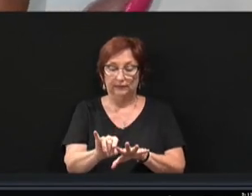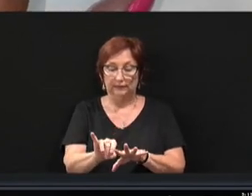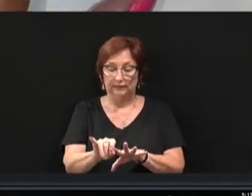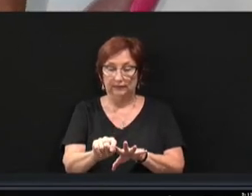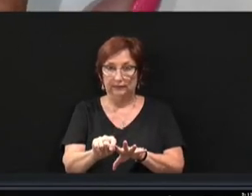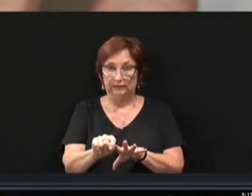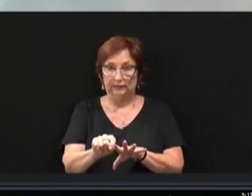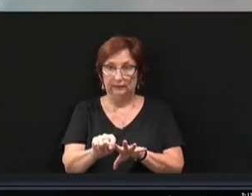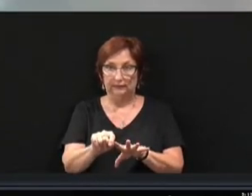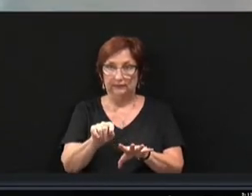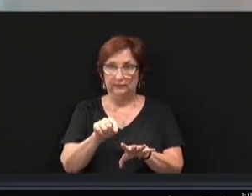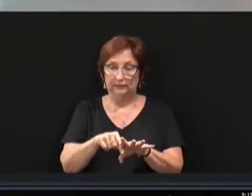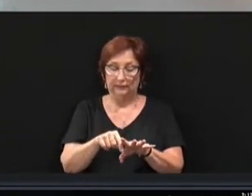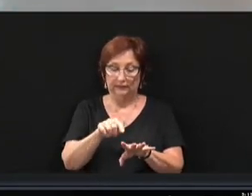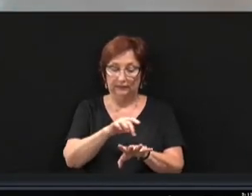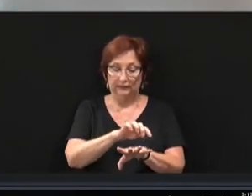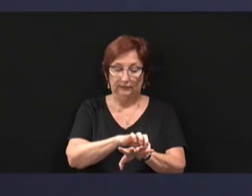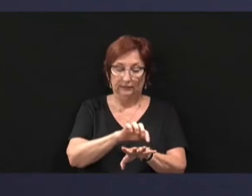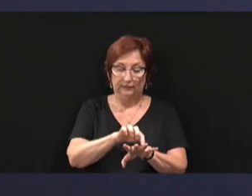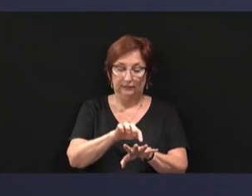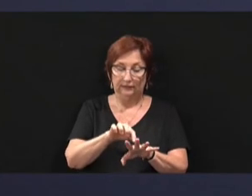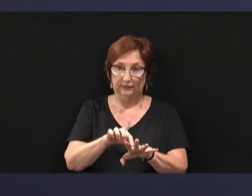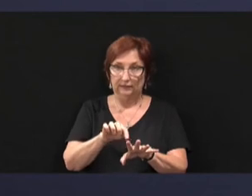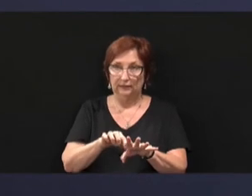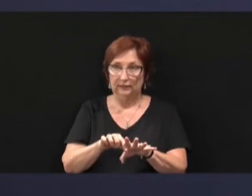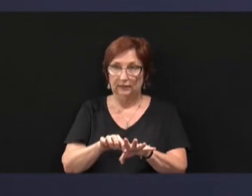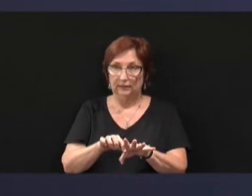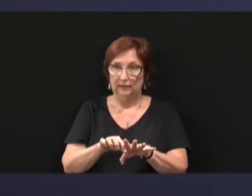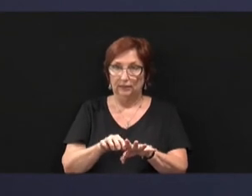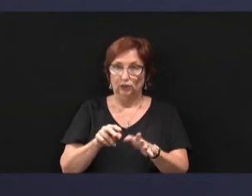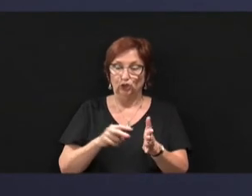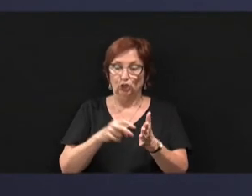W-i-l-t. The next word is jump.